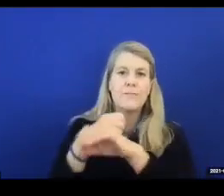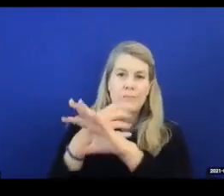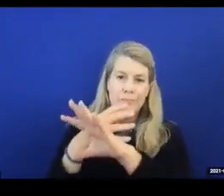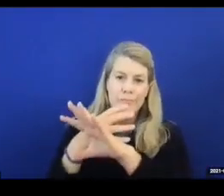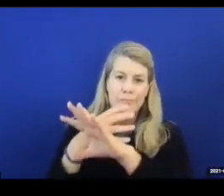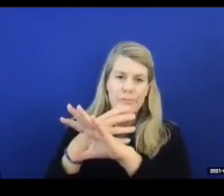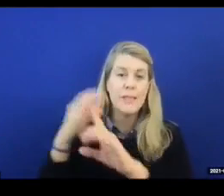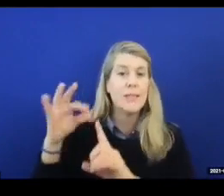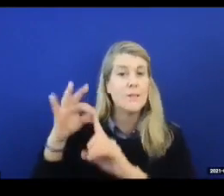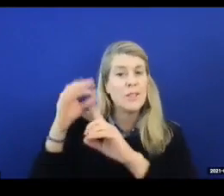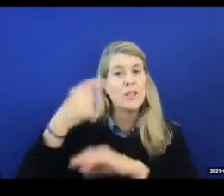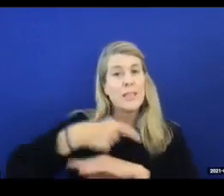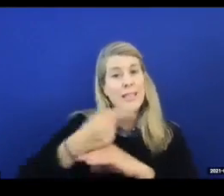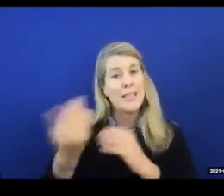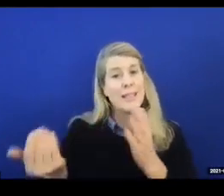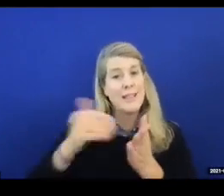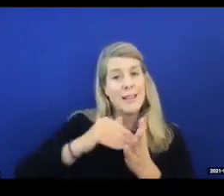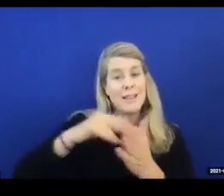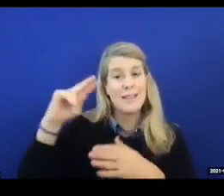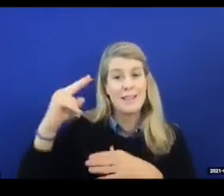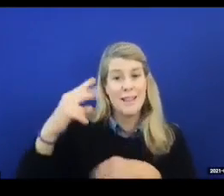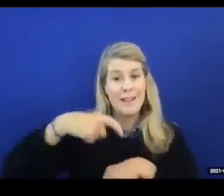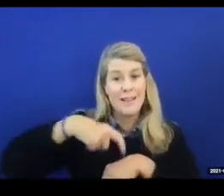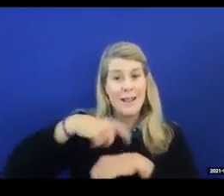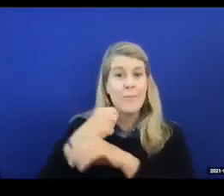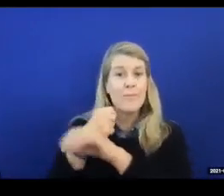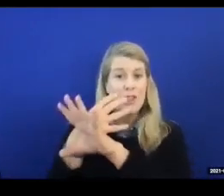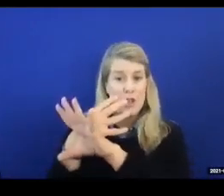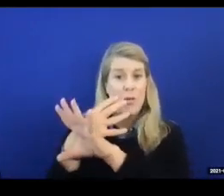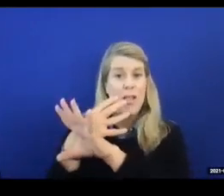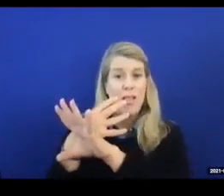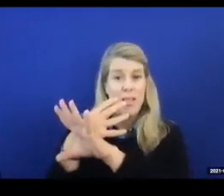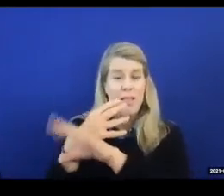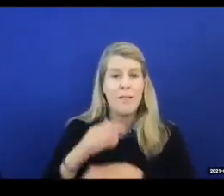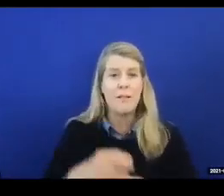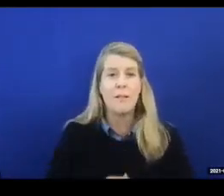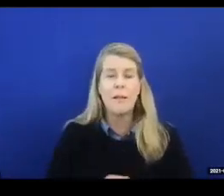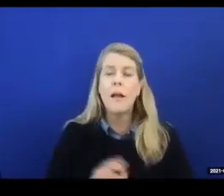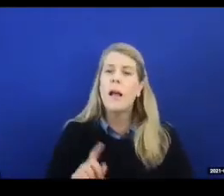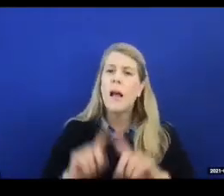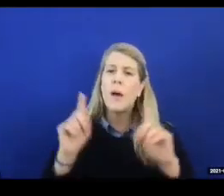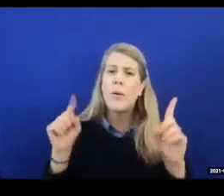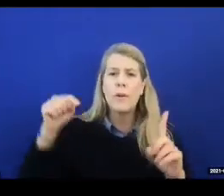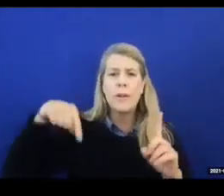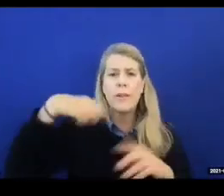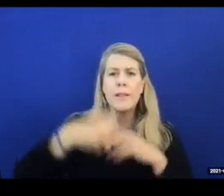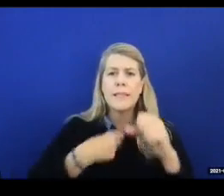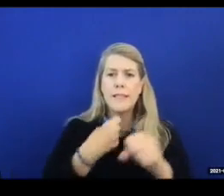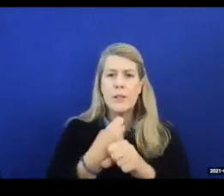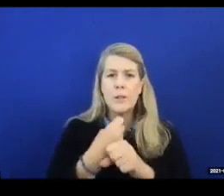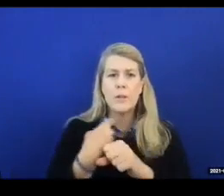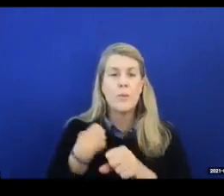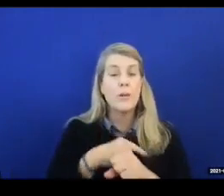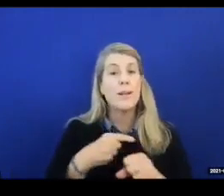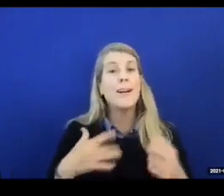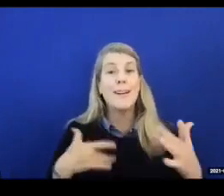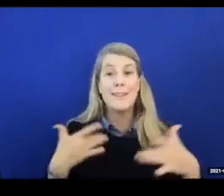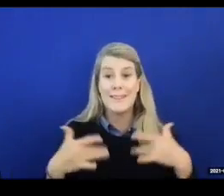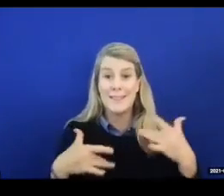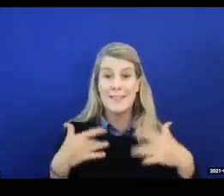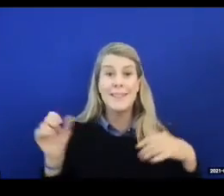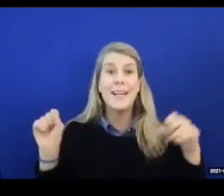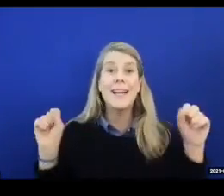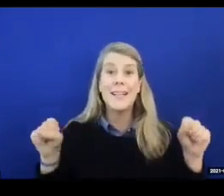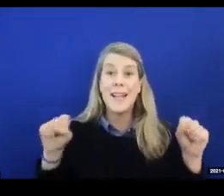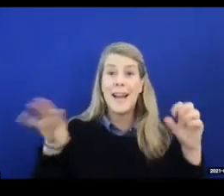special day once again virtually. However, this year, we are delighted to be able